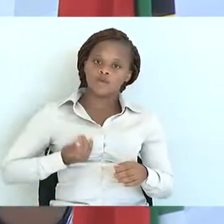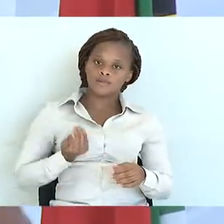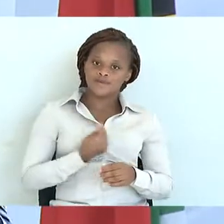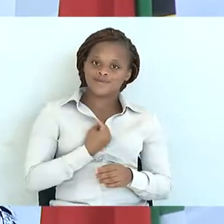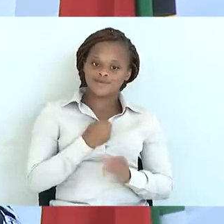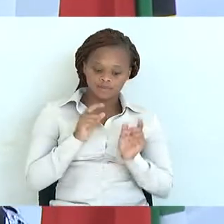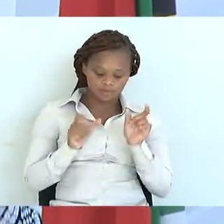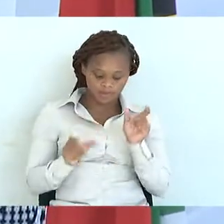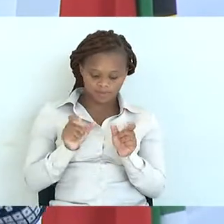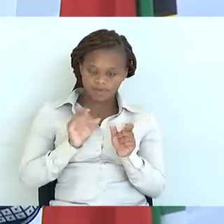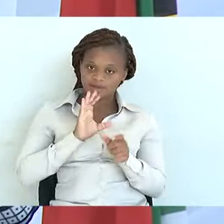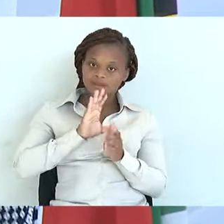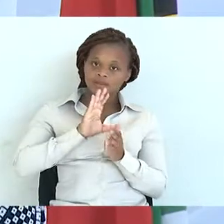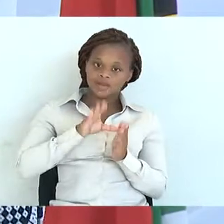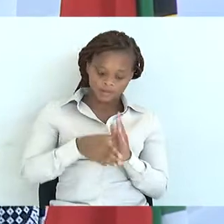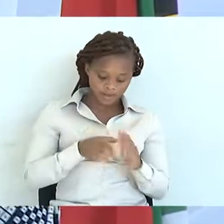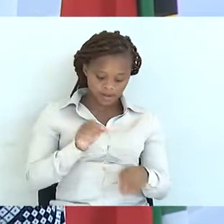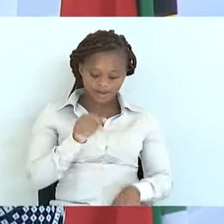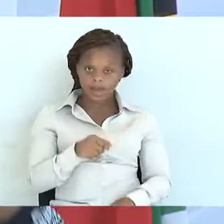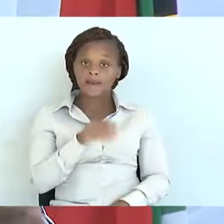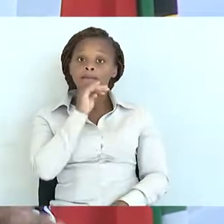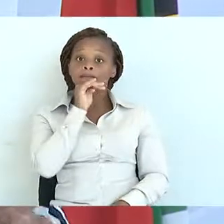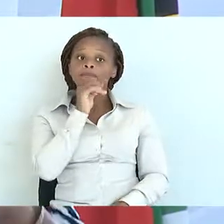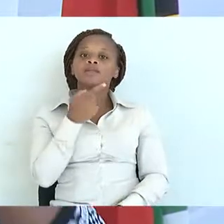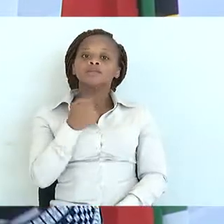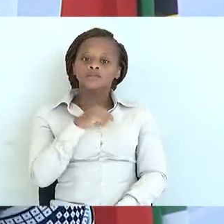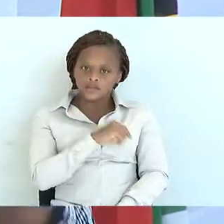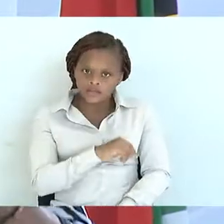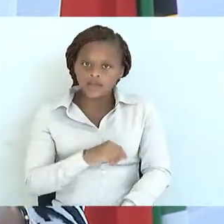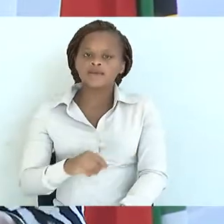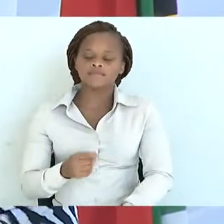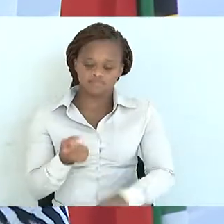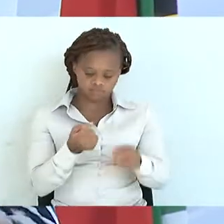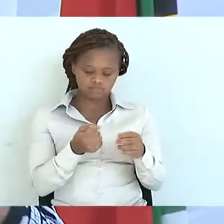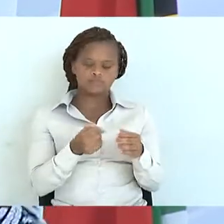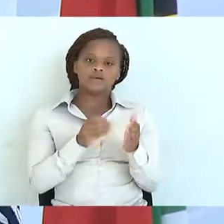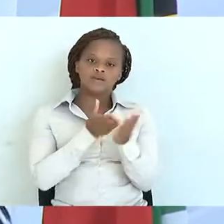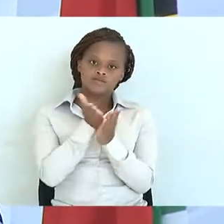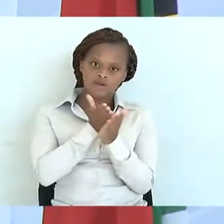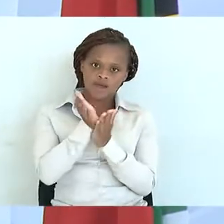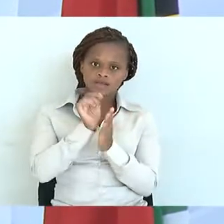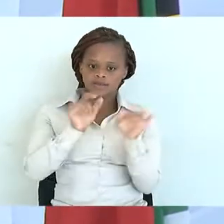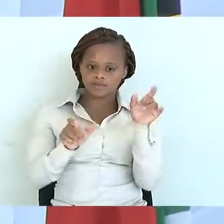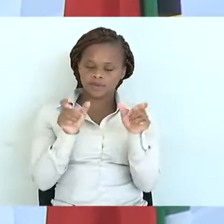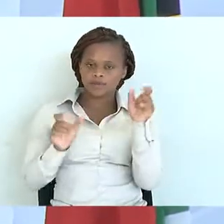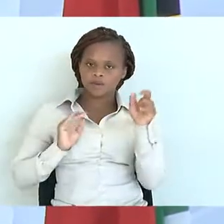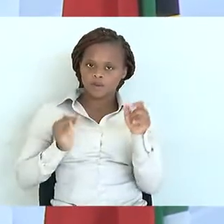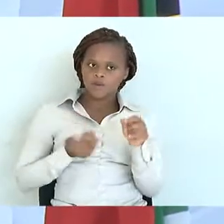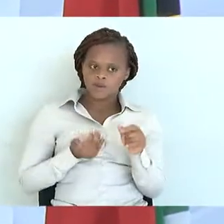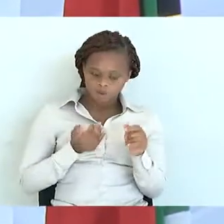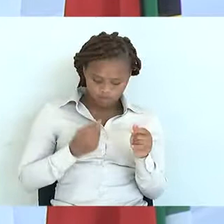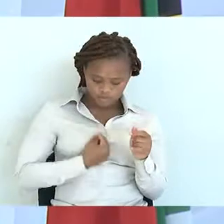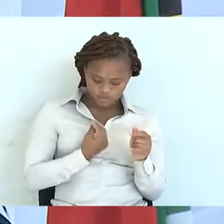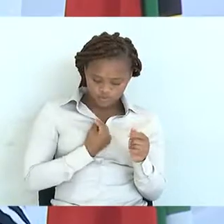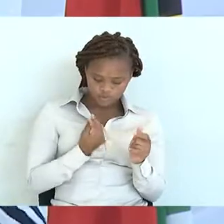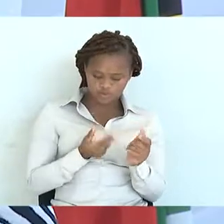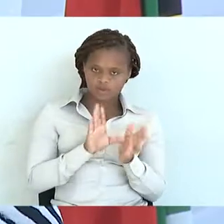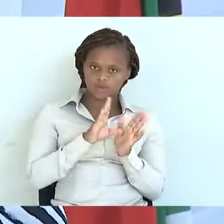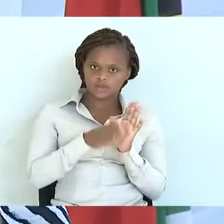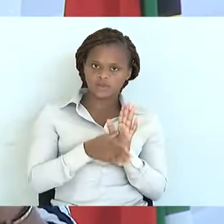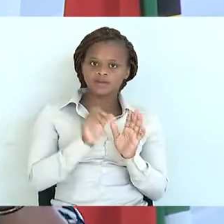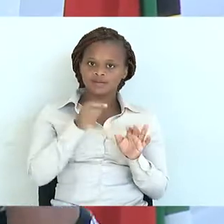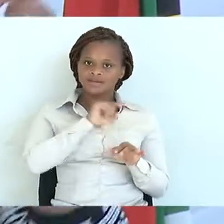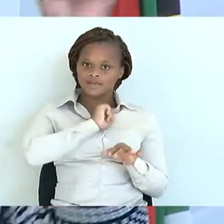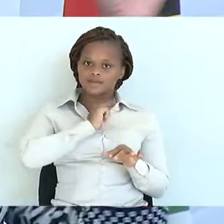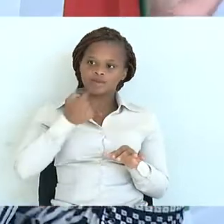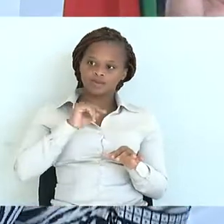sibhekelela ama-rights wabantu besimama, youth nabantu abakhubazekile angithi. Hence la namhlanje